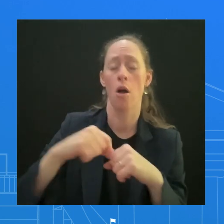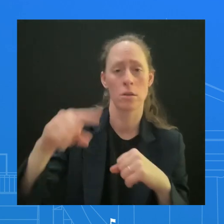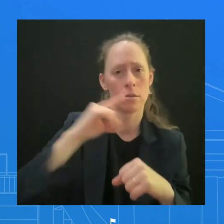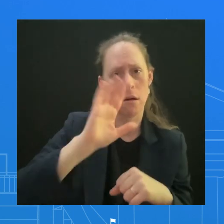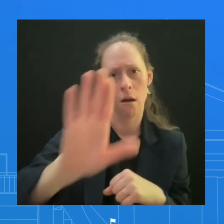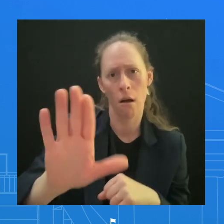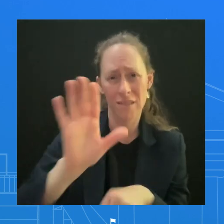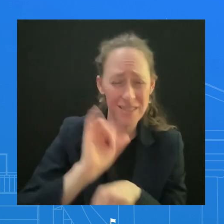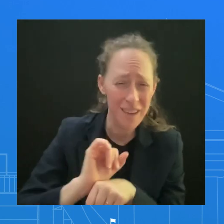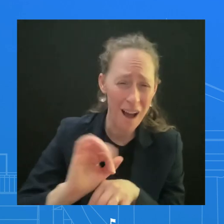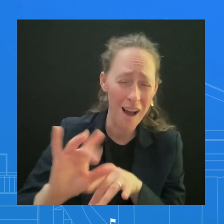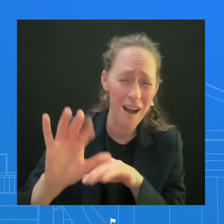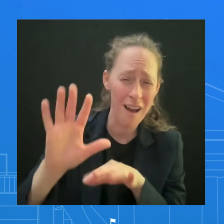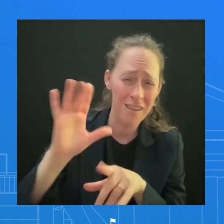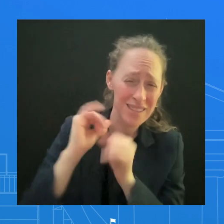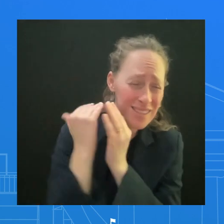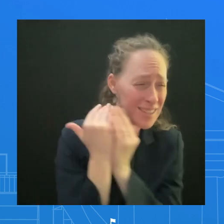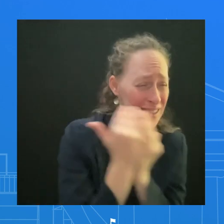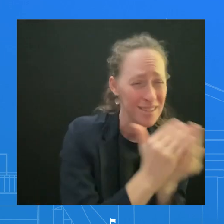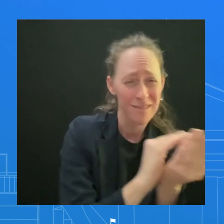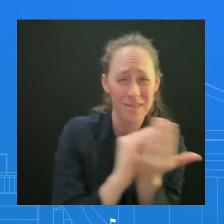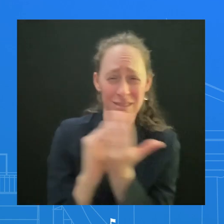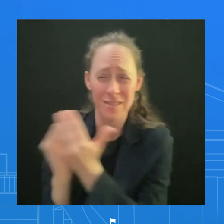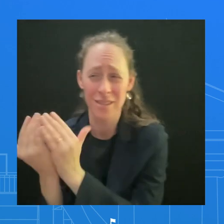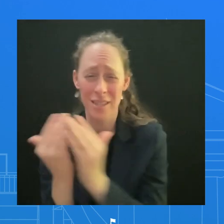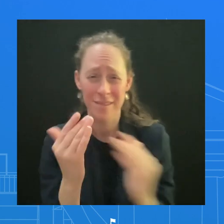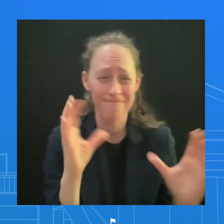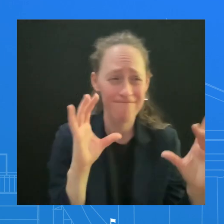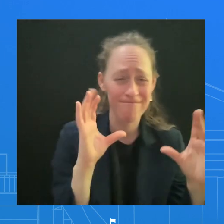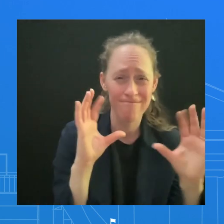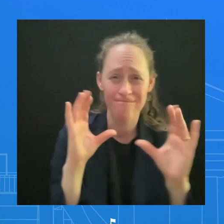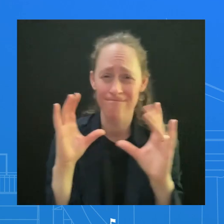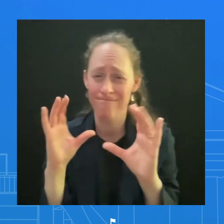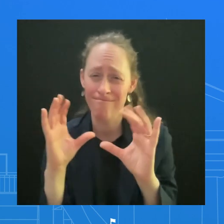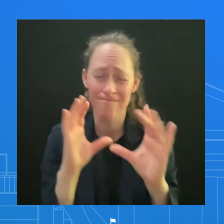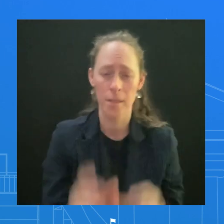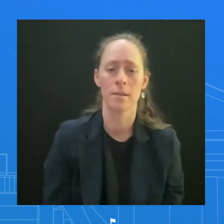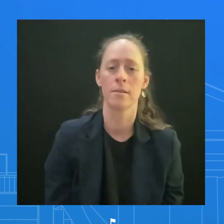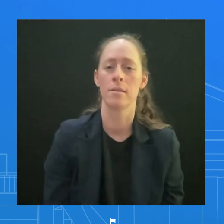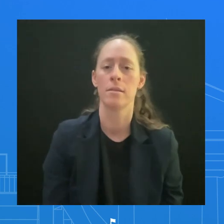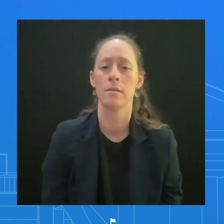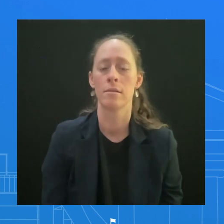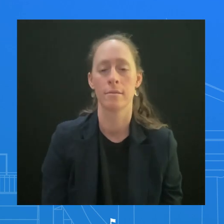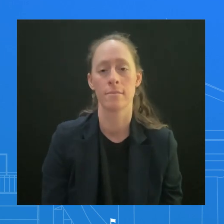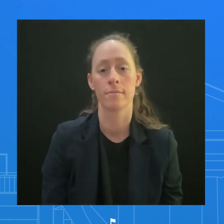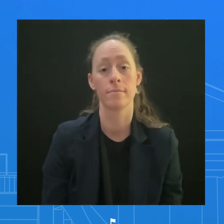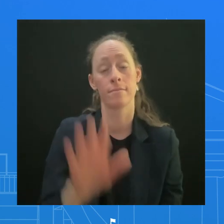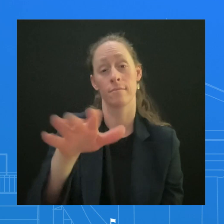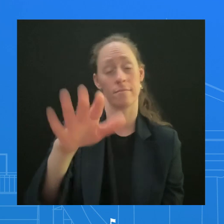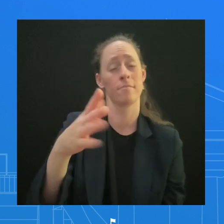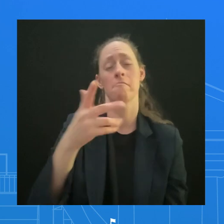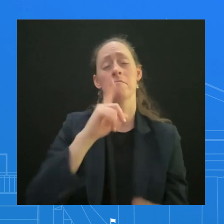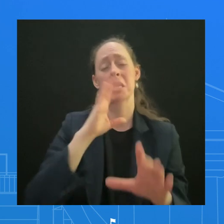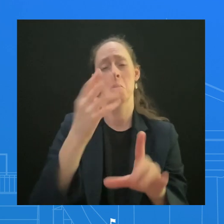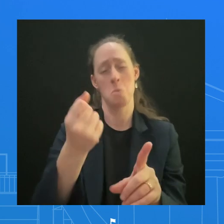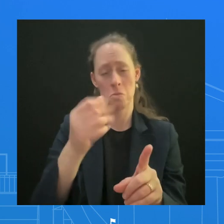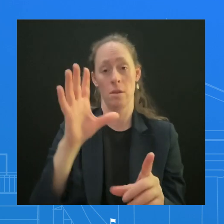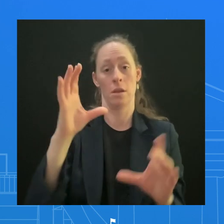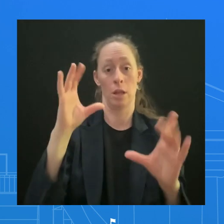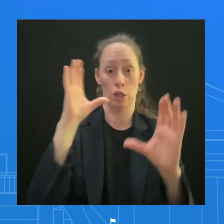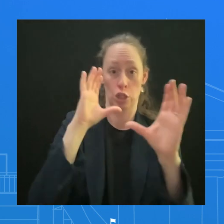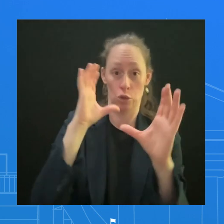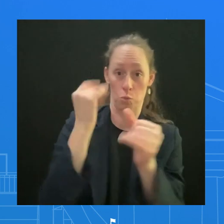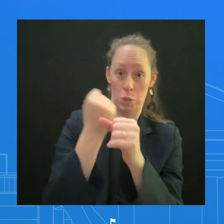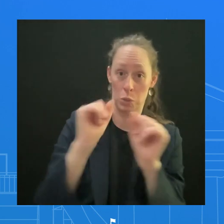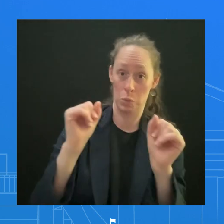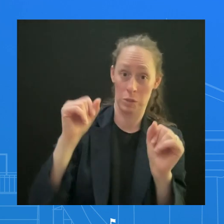Titan. Look, when you're in a search and rescue operation, particularly at sea, particularly in deep sea, I